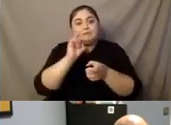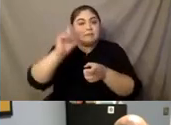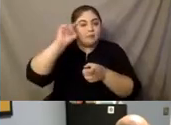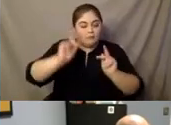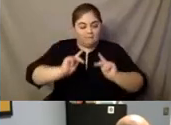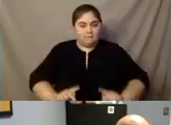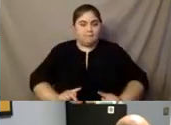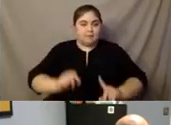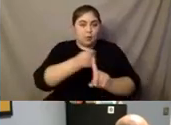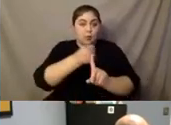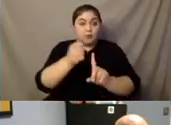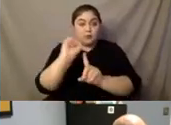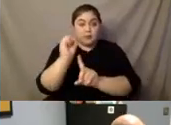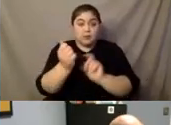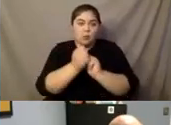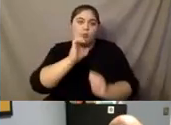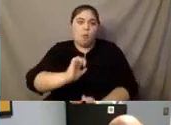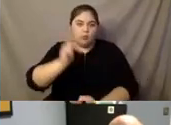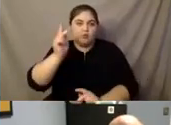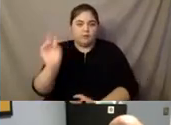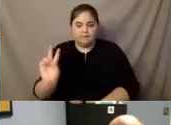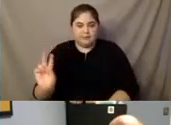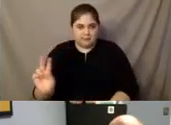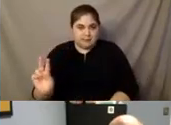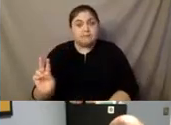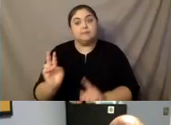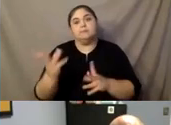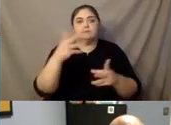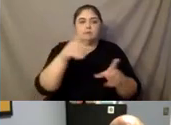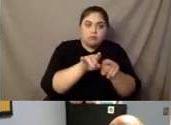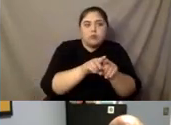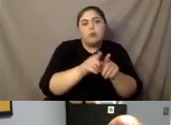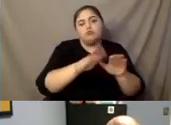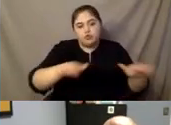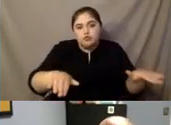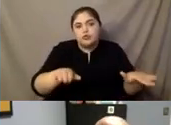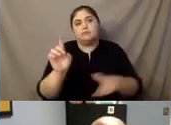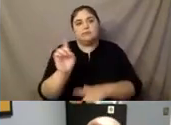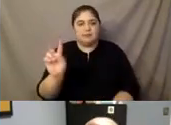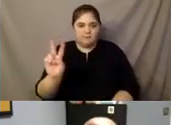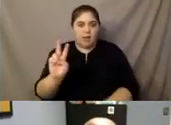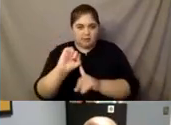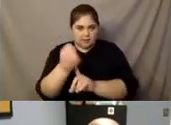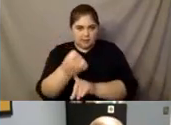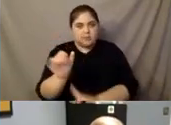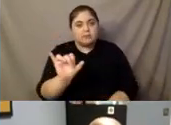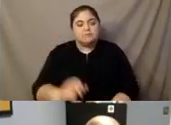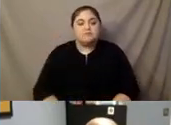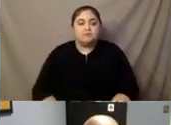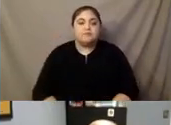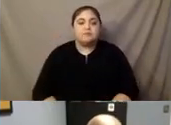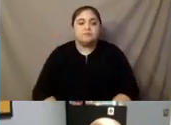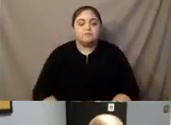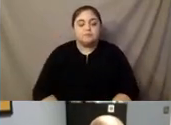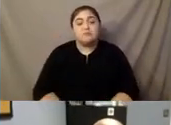with elderly victims, in addition to cases with children and domestic violence cases. One of the